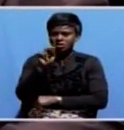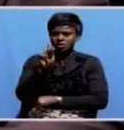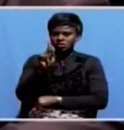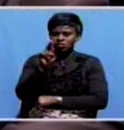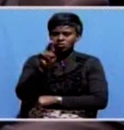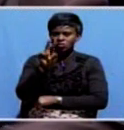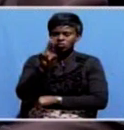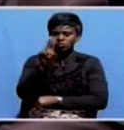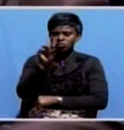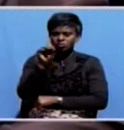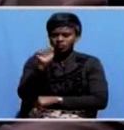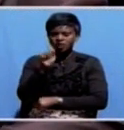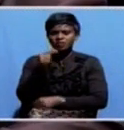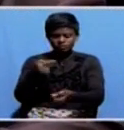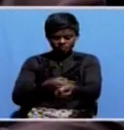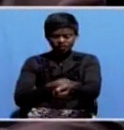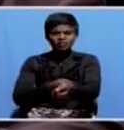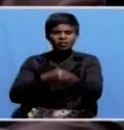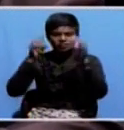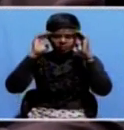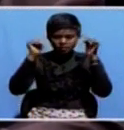say, hey, even we here,